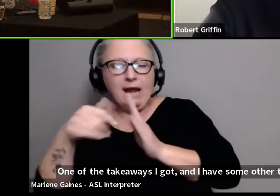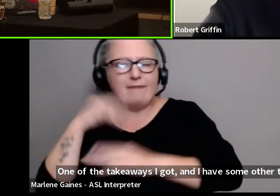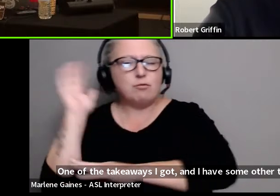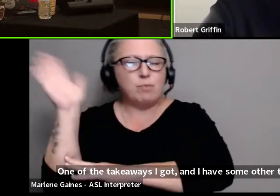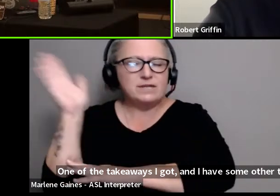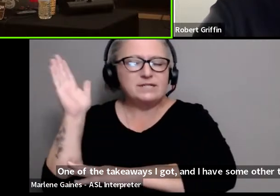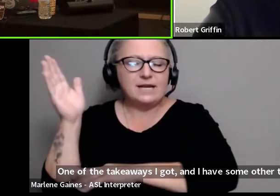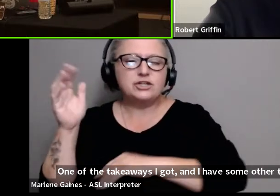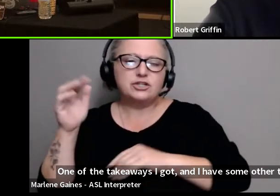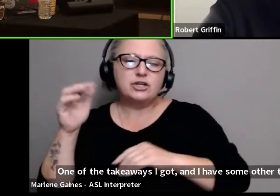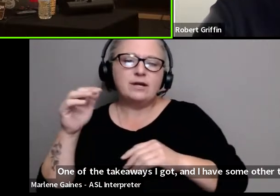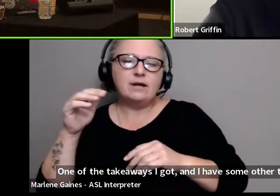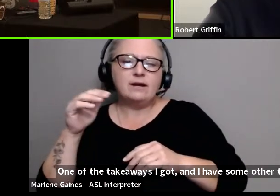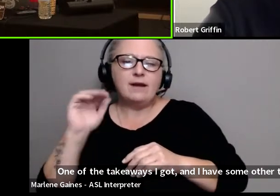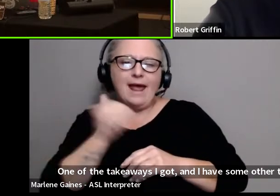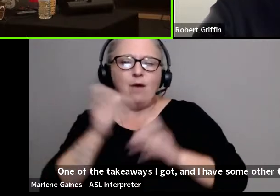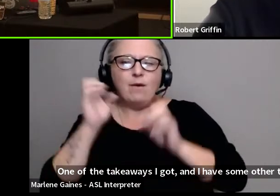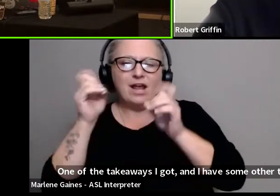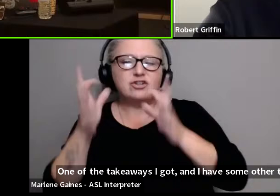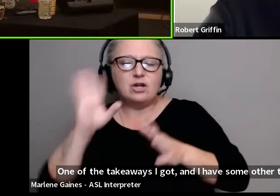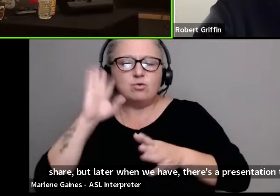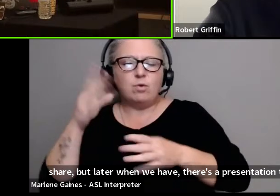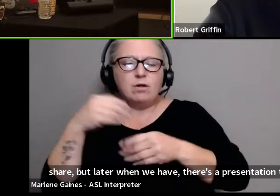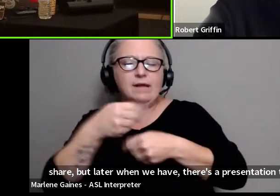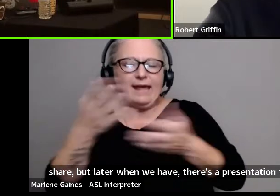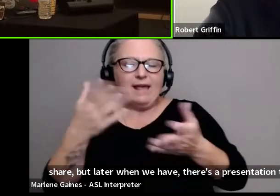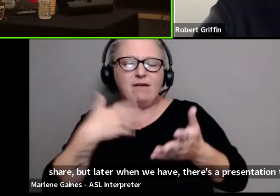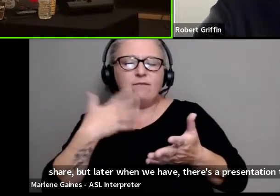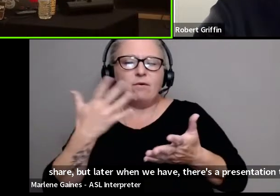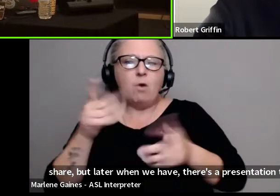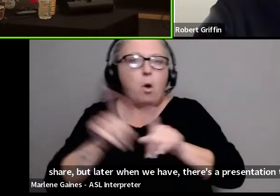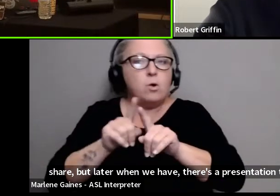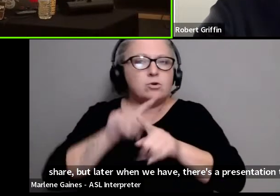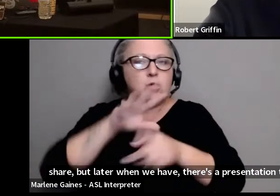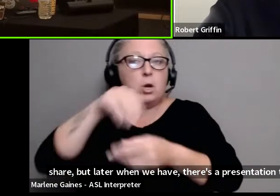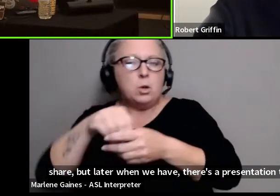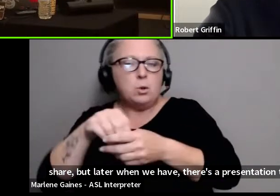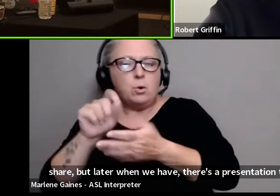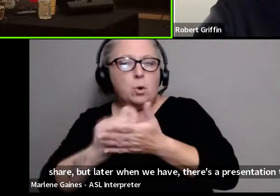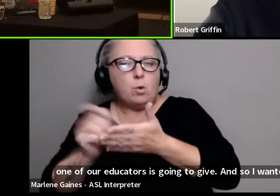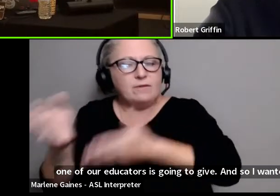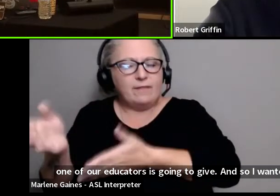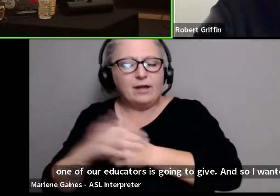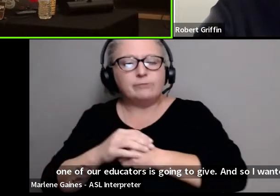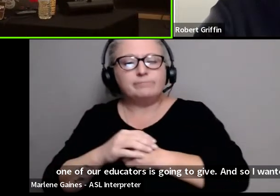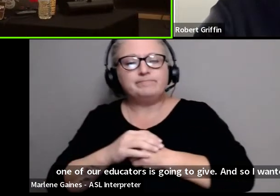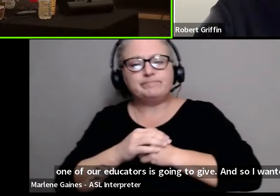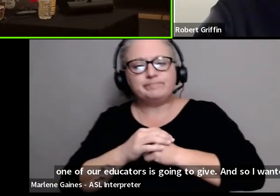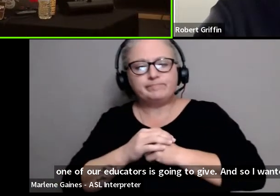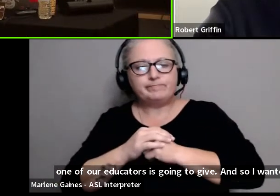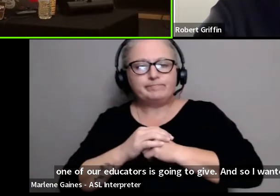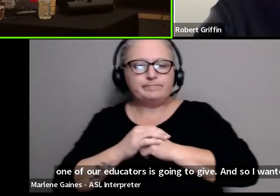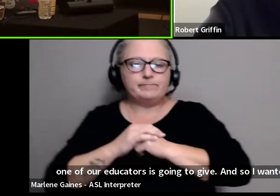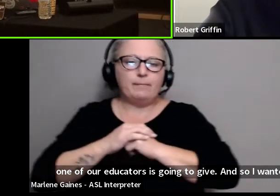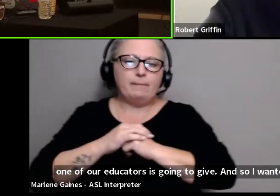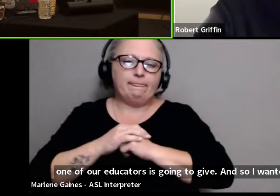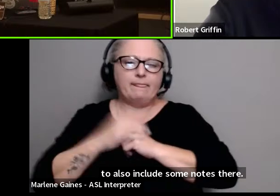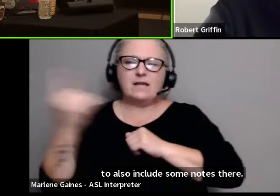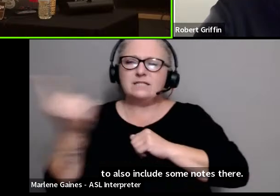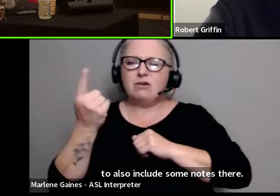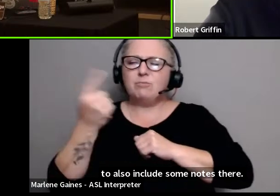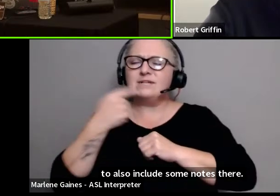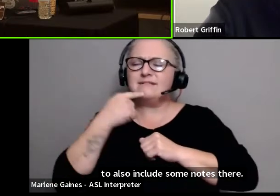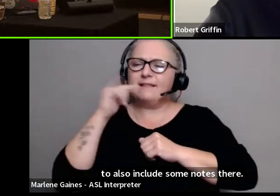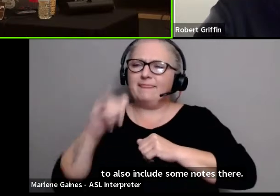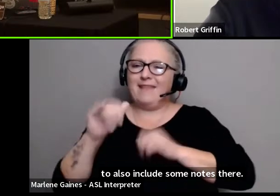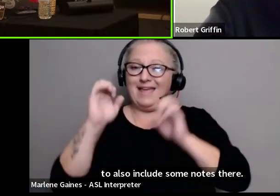that one of our educators is going to give, and so I wanted to also include some notes there. But somebody said that